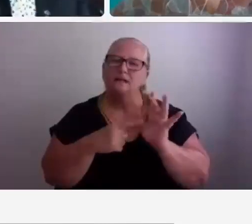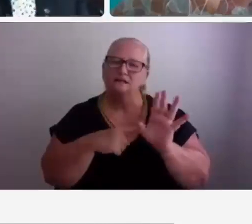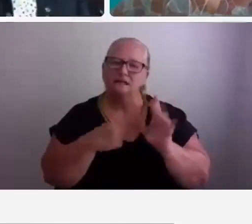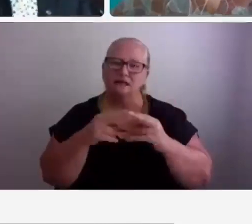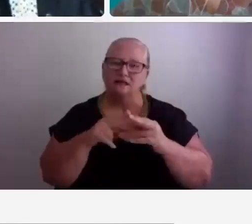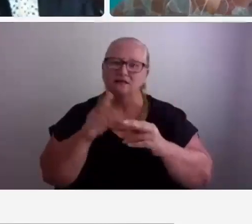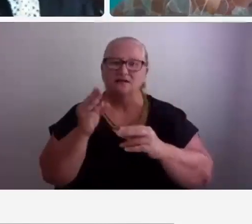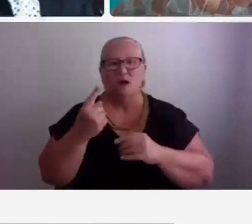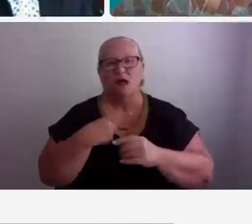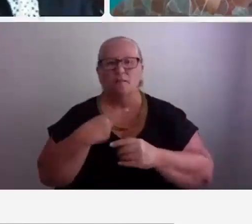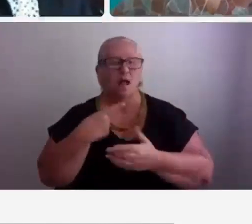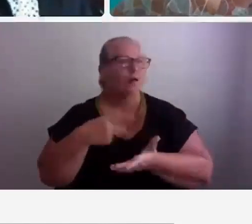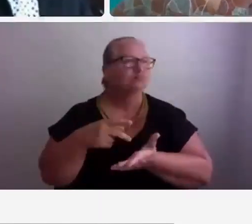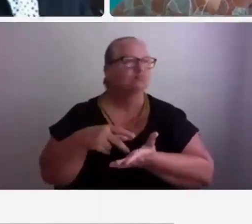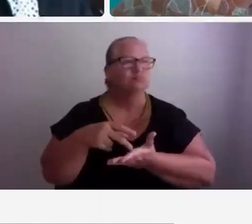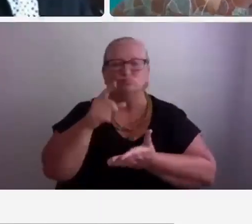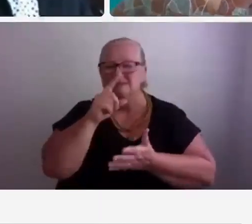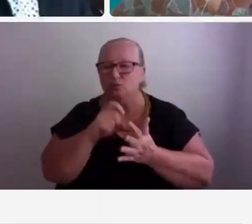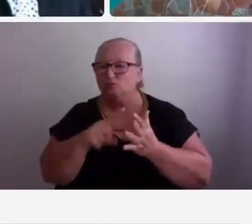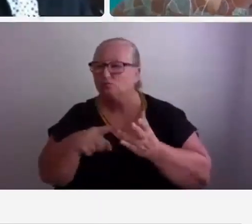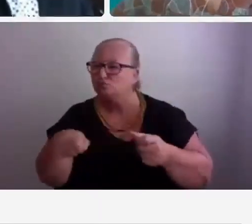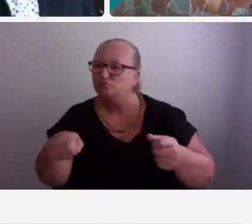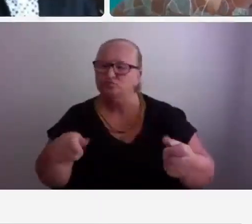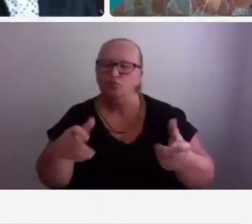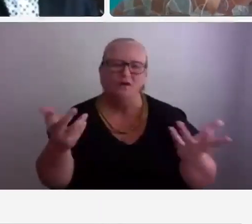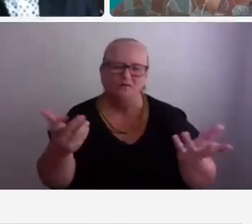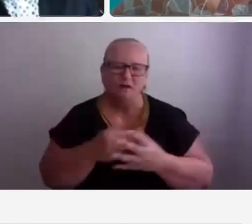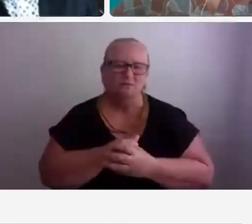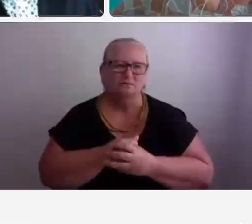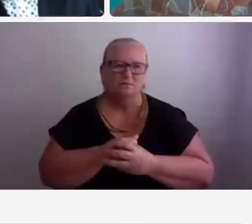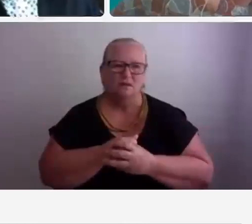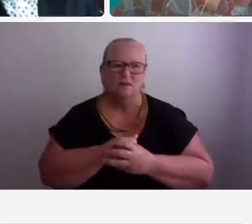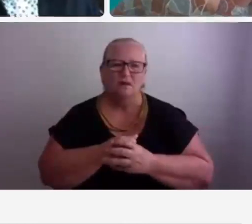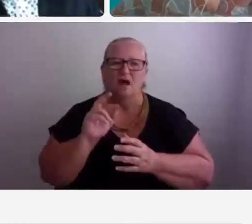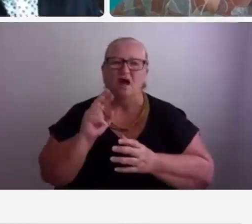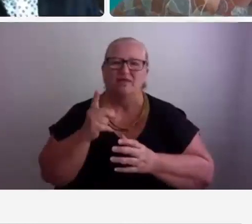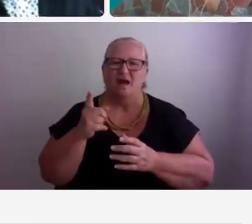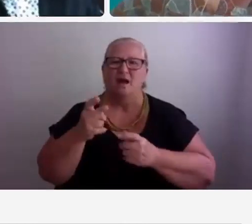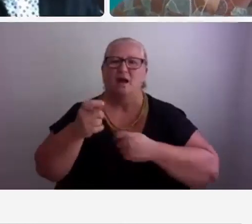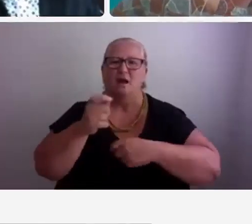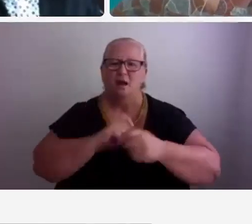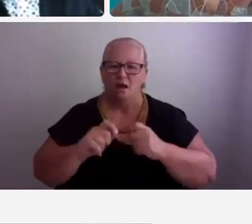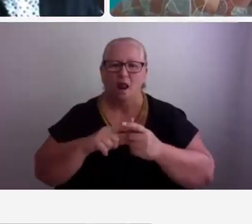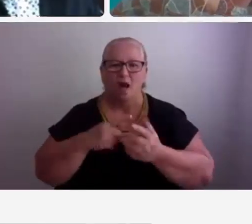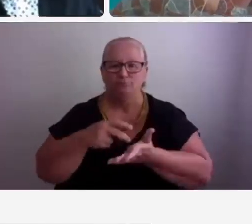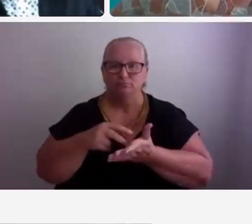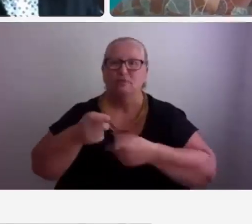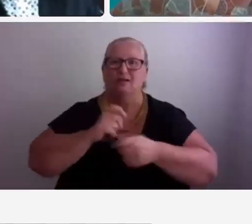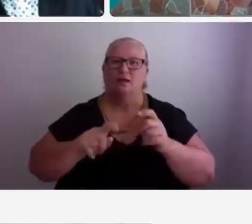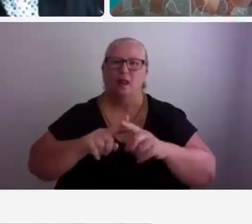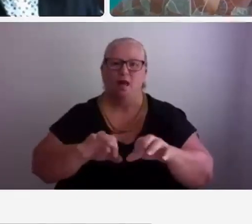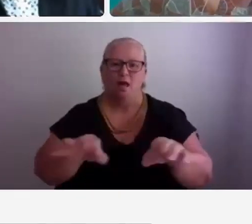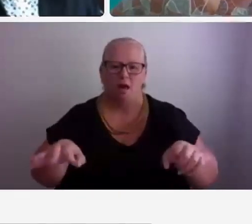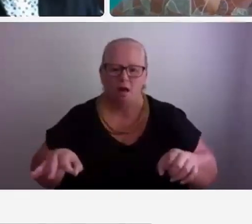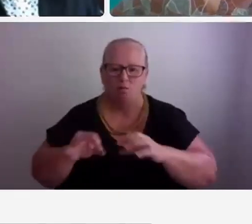someone's independently mobile, for example, and then they go to assisted mobility, you can ask for